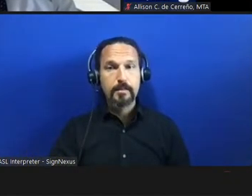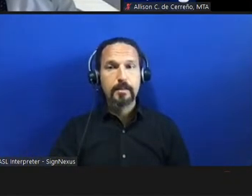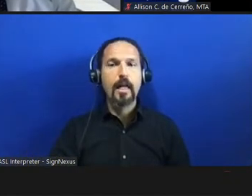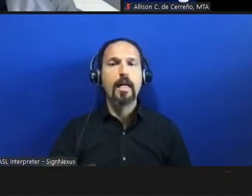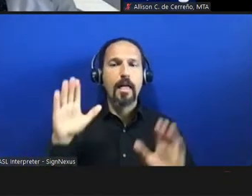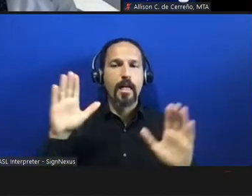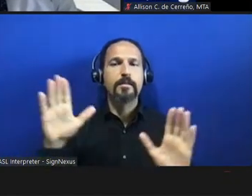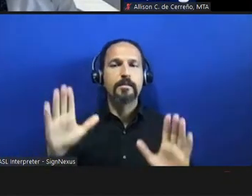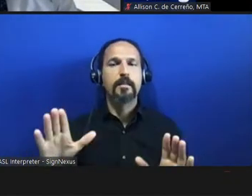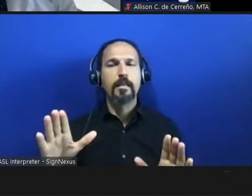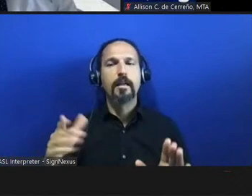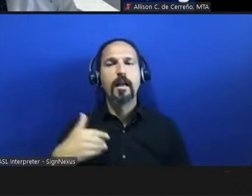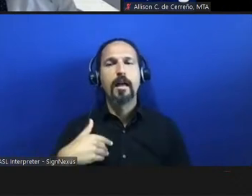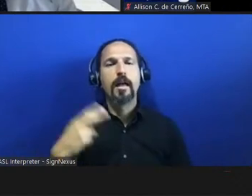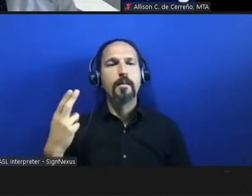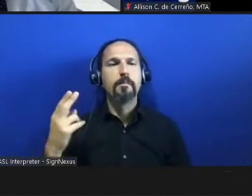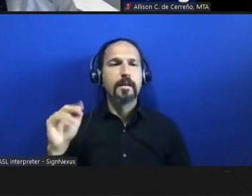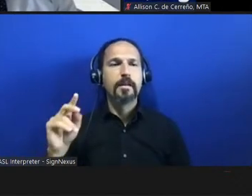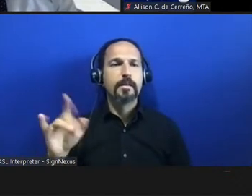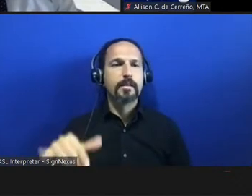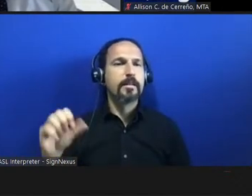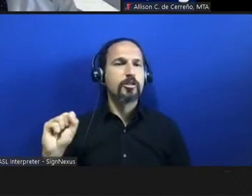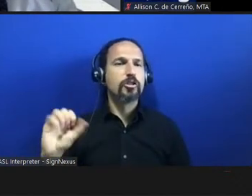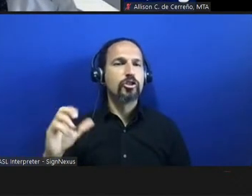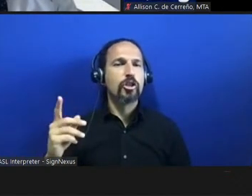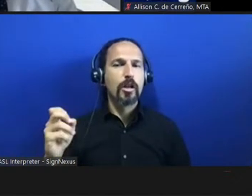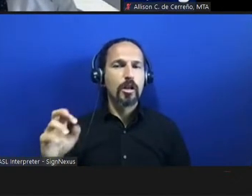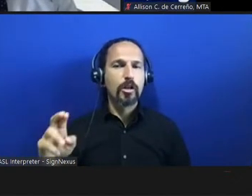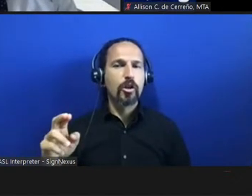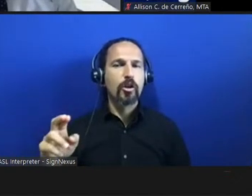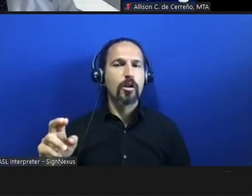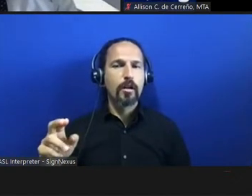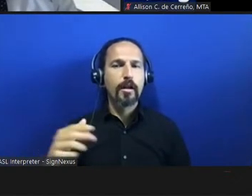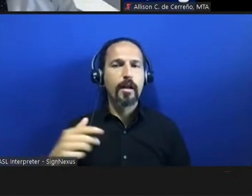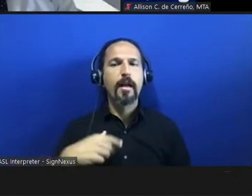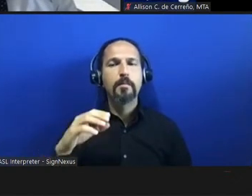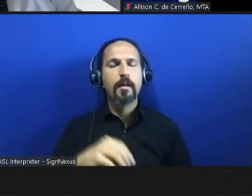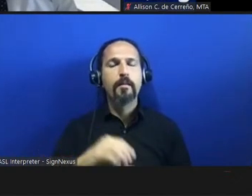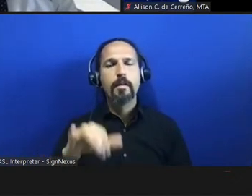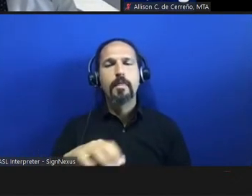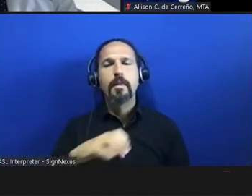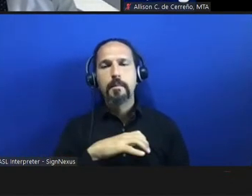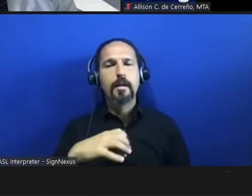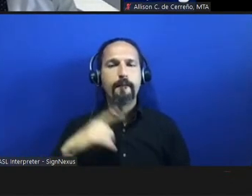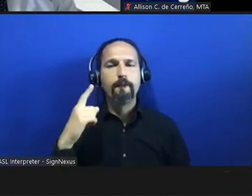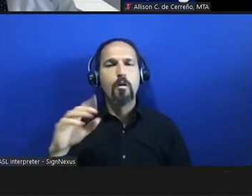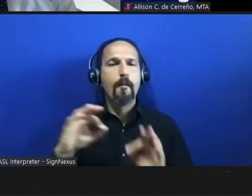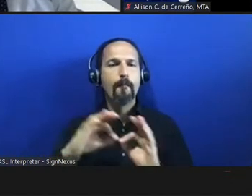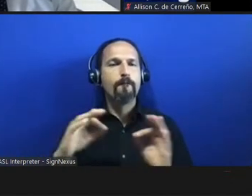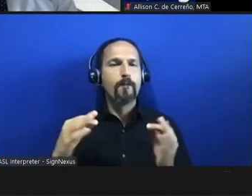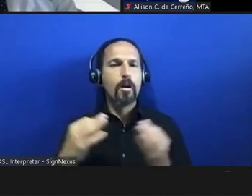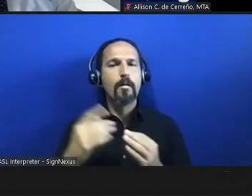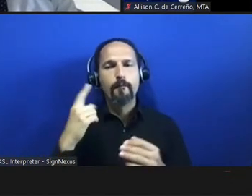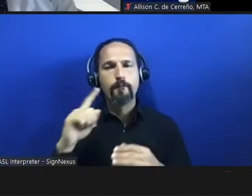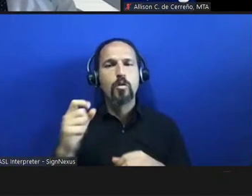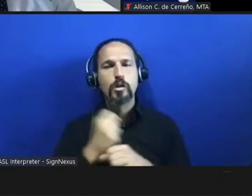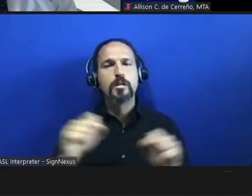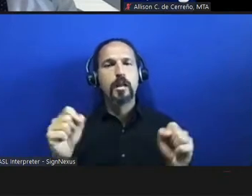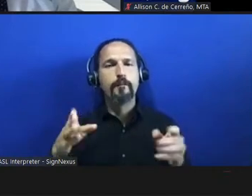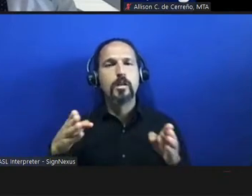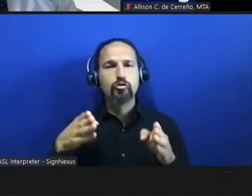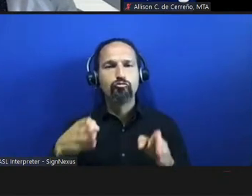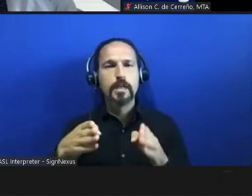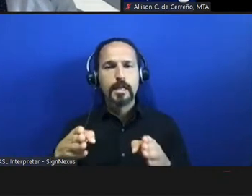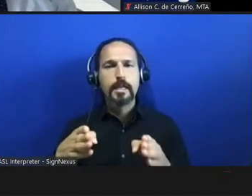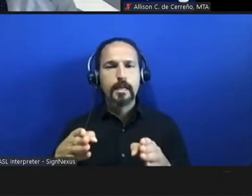excellent I'm Hindi schachter I'm a steering committee member of families for Safe Streets